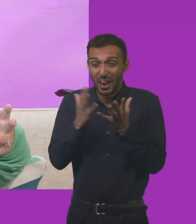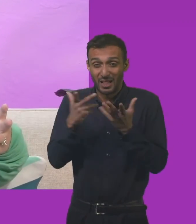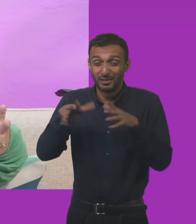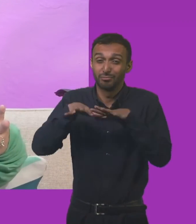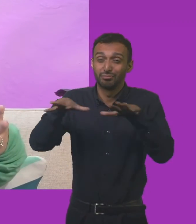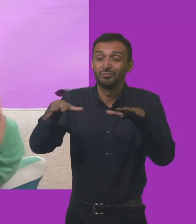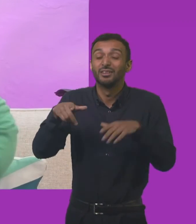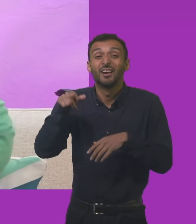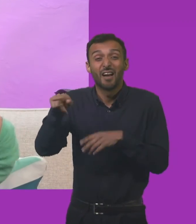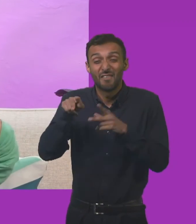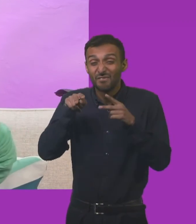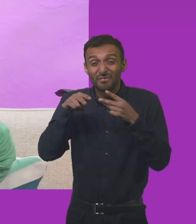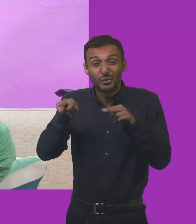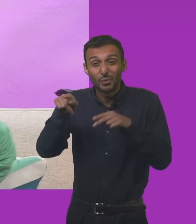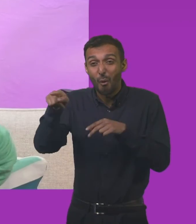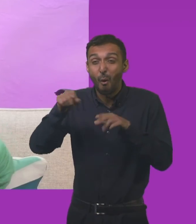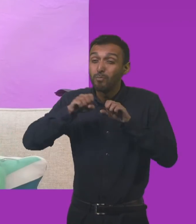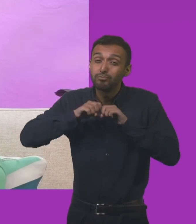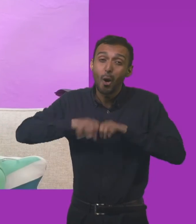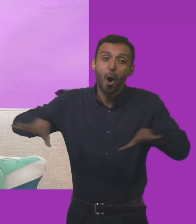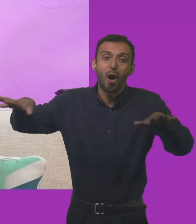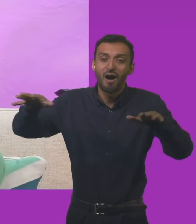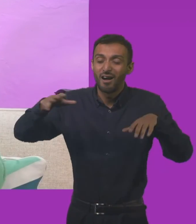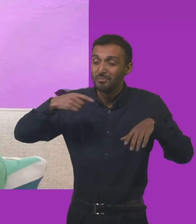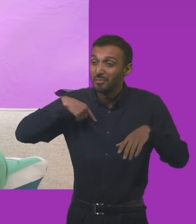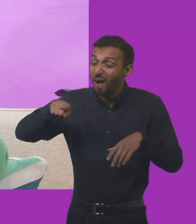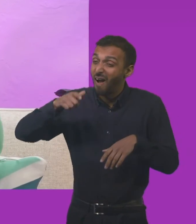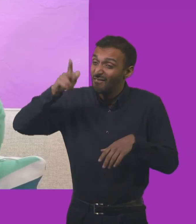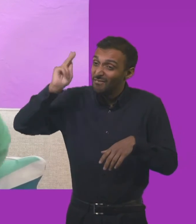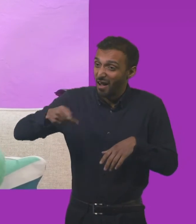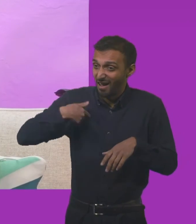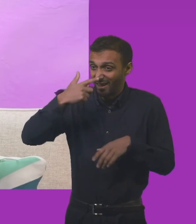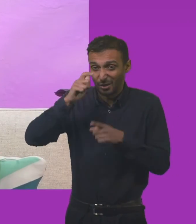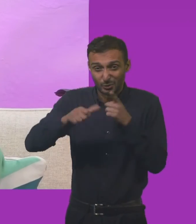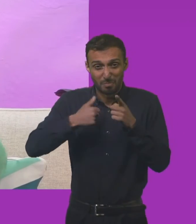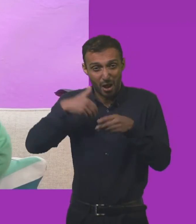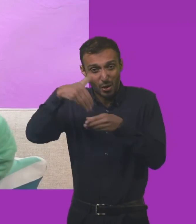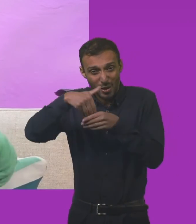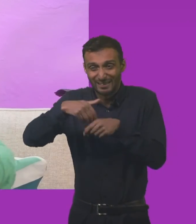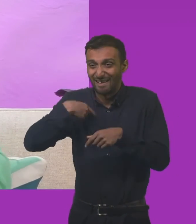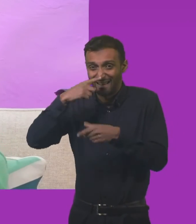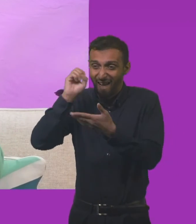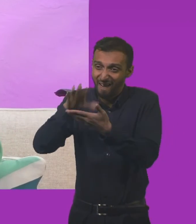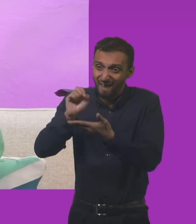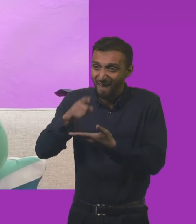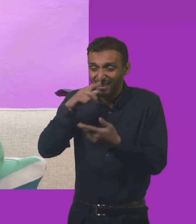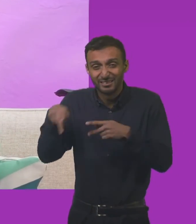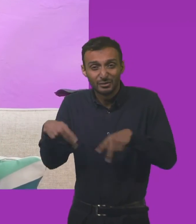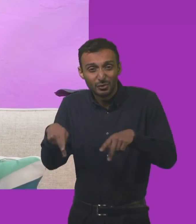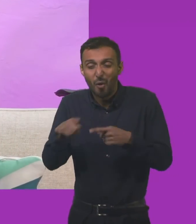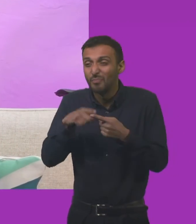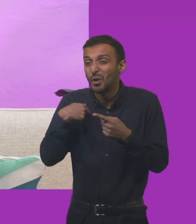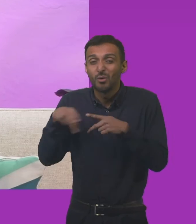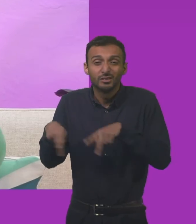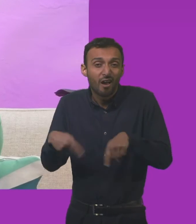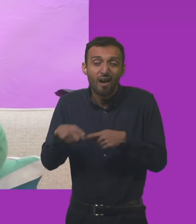my material on TikTok. And so between that and my dances and then talking about my clothes, and then